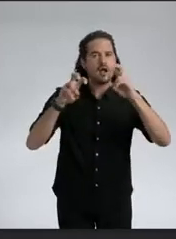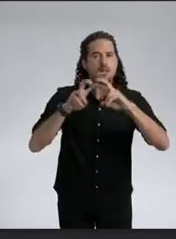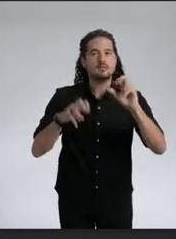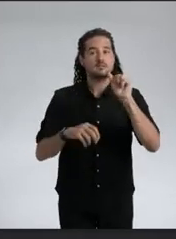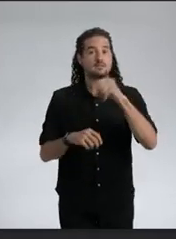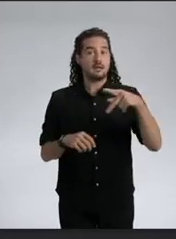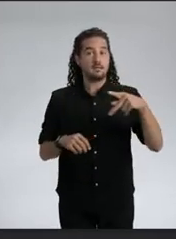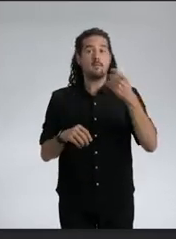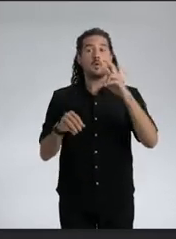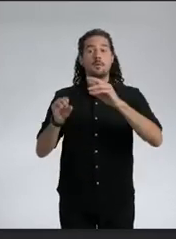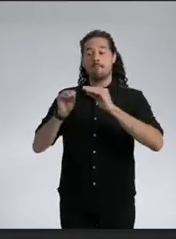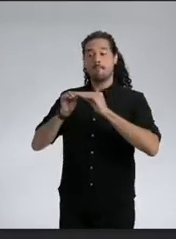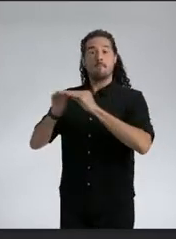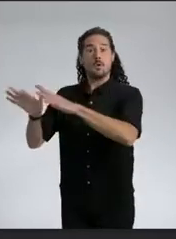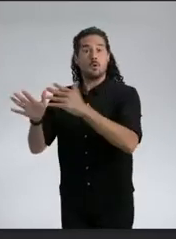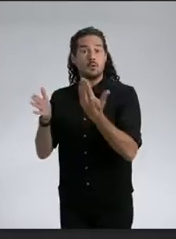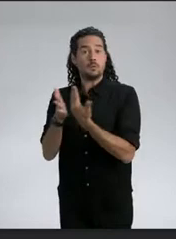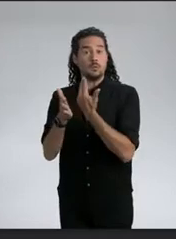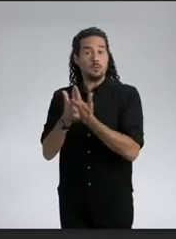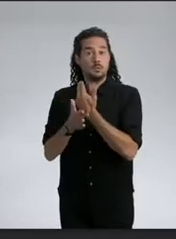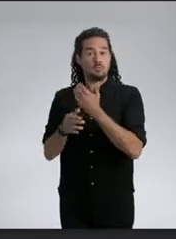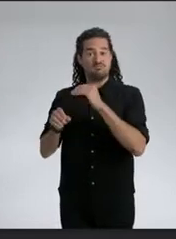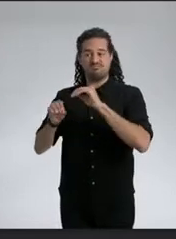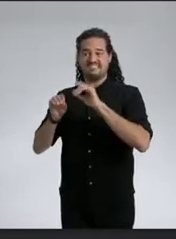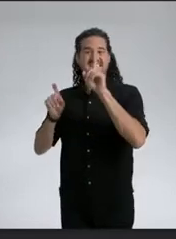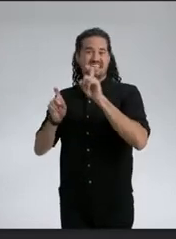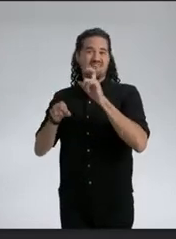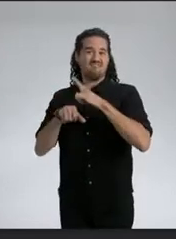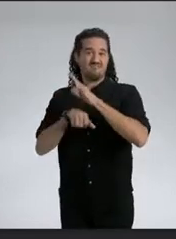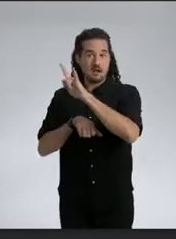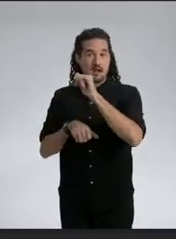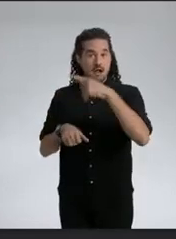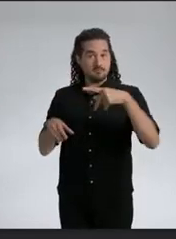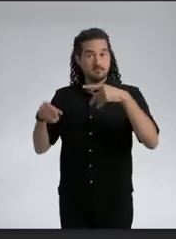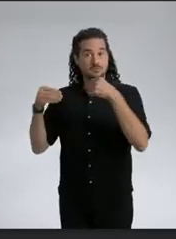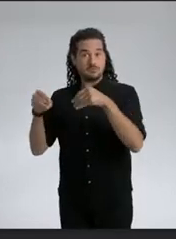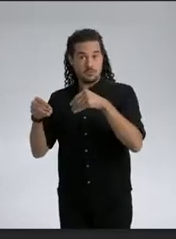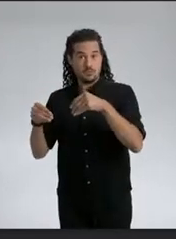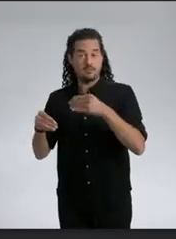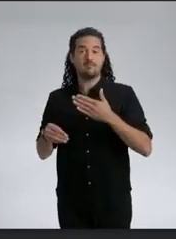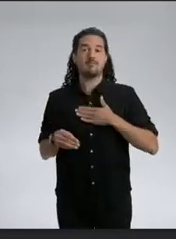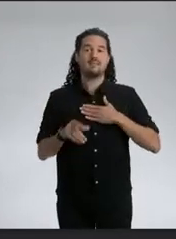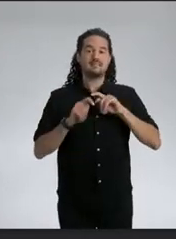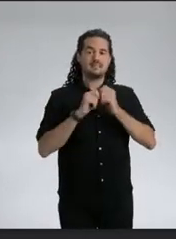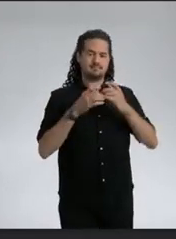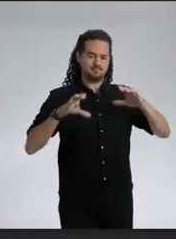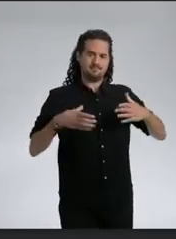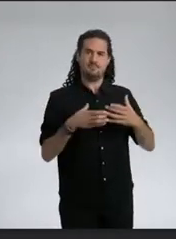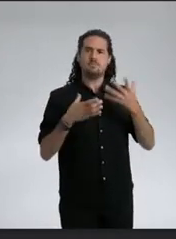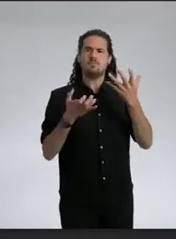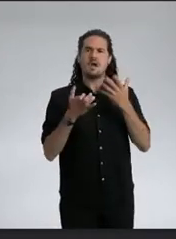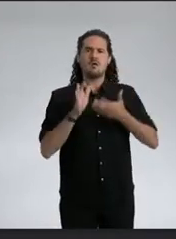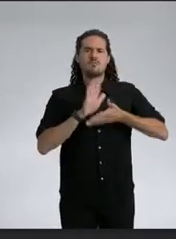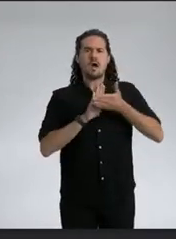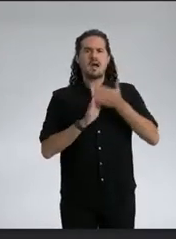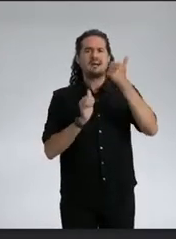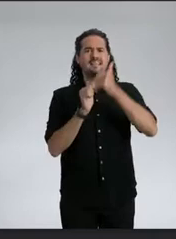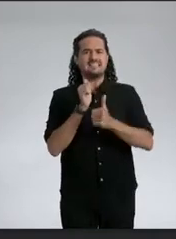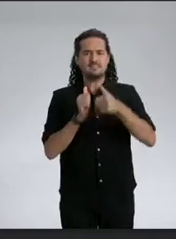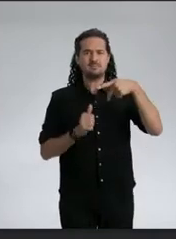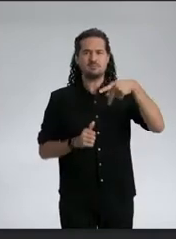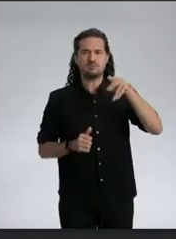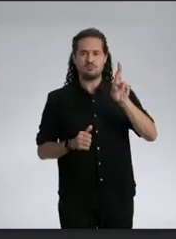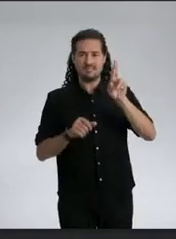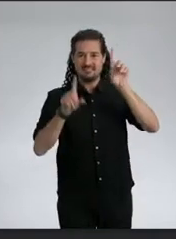to TestFlight or the App Store. My team wants to run our iOS tests on every new pull request, so let's set that workflow up